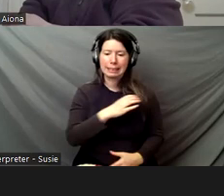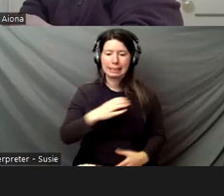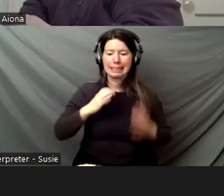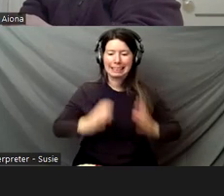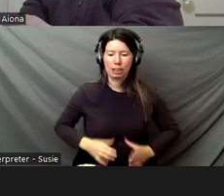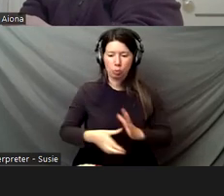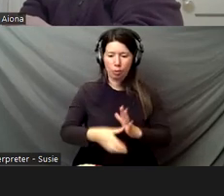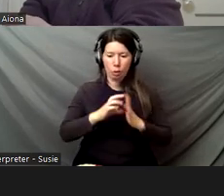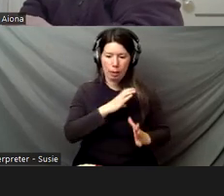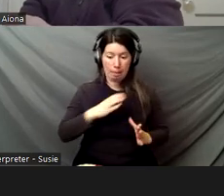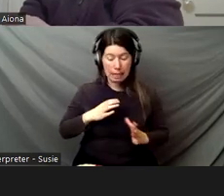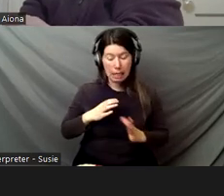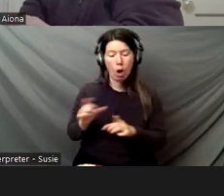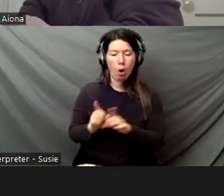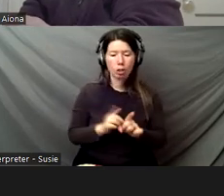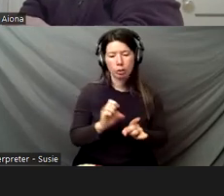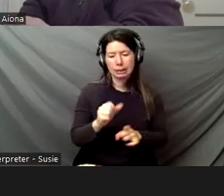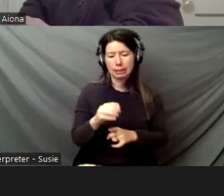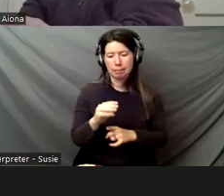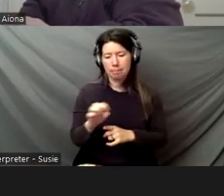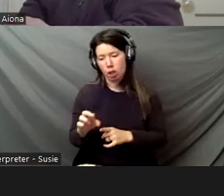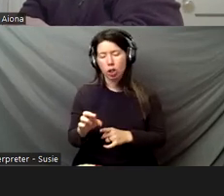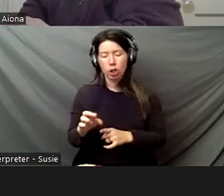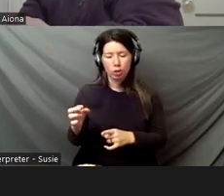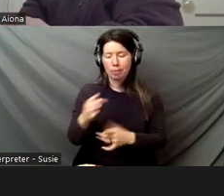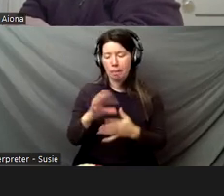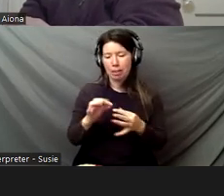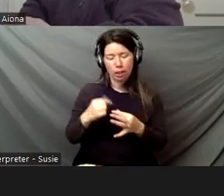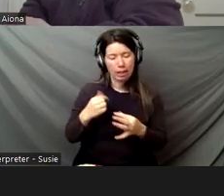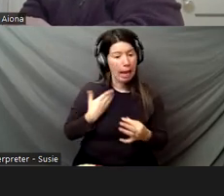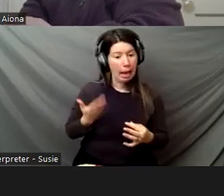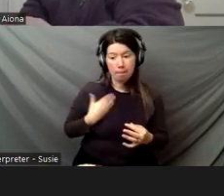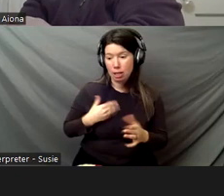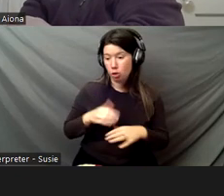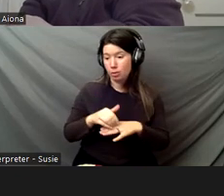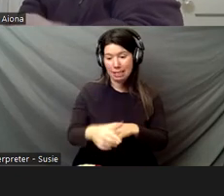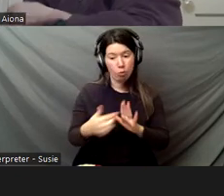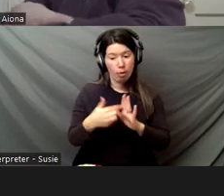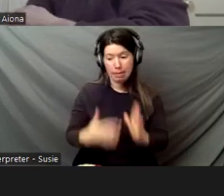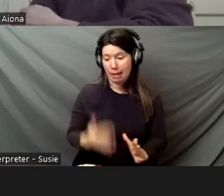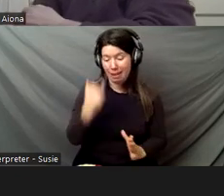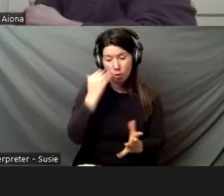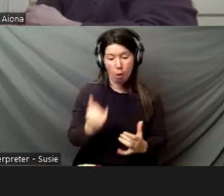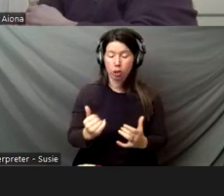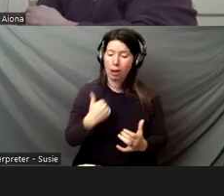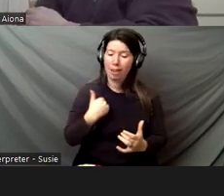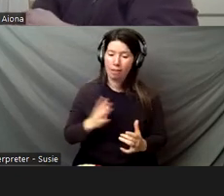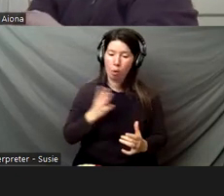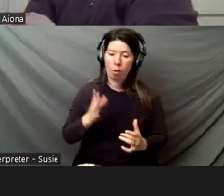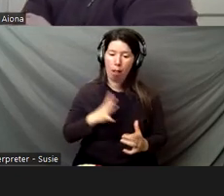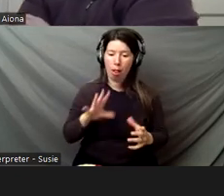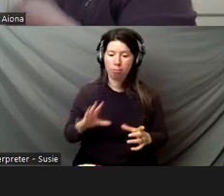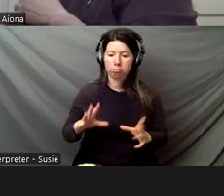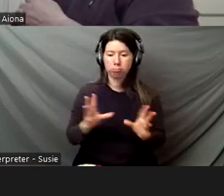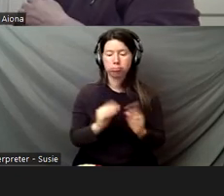as Samir mentioned, we are always happy to send representatives if you want to speak to us in a more formal context. Just a couple of thoughts I wanted